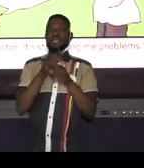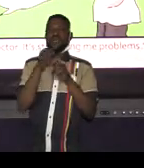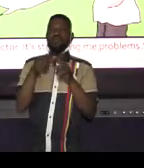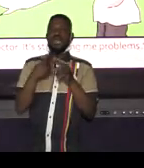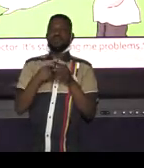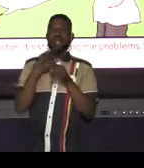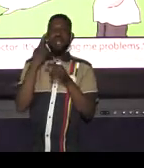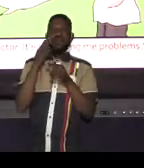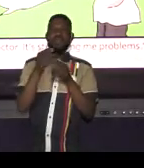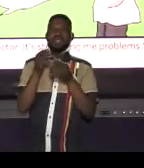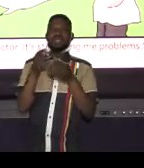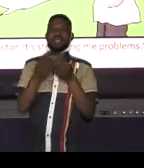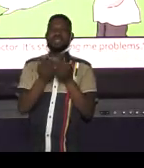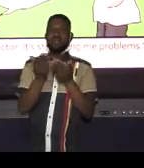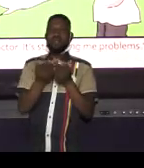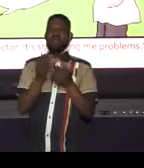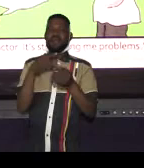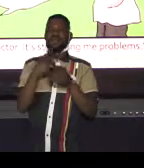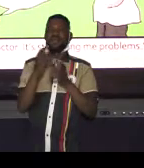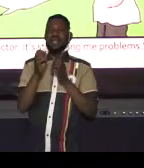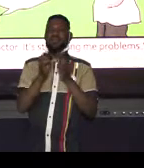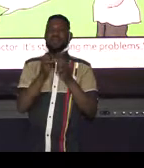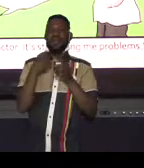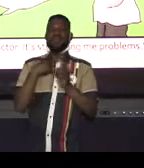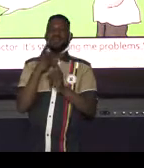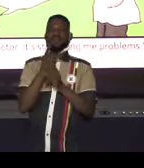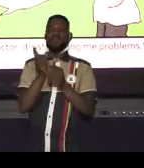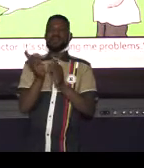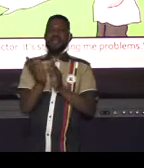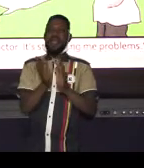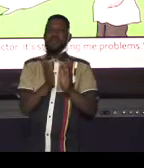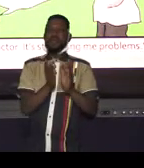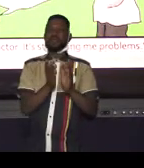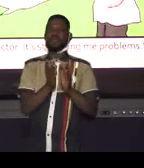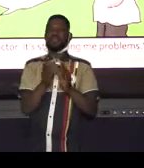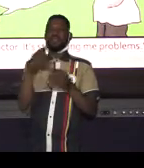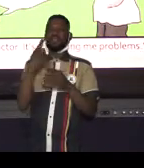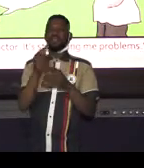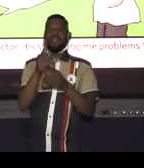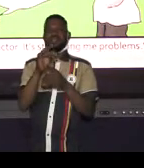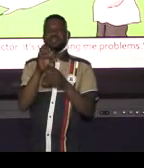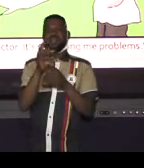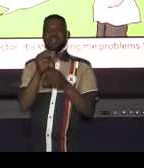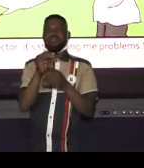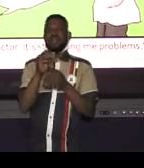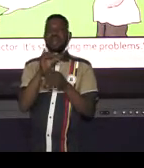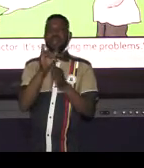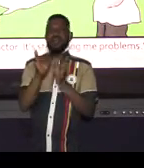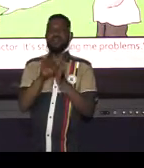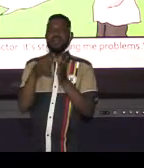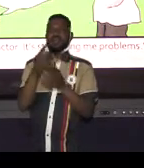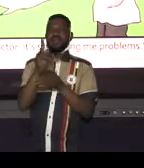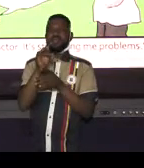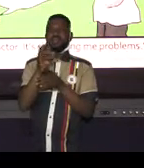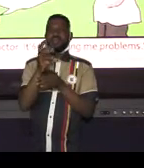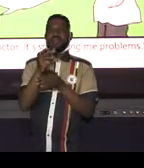were simplifying expressions. We just basically rearrange the terms, identify